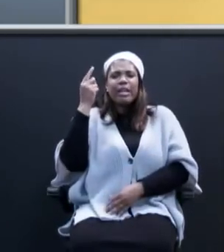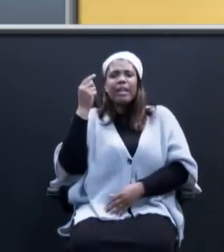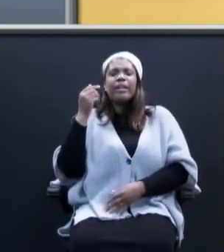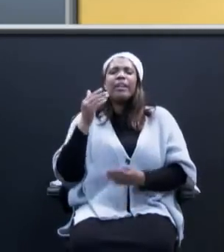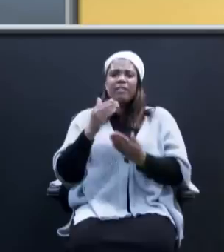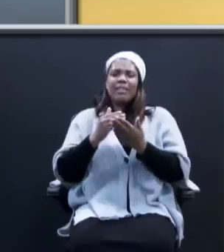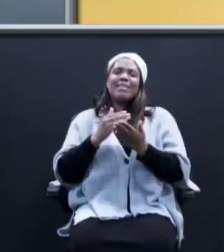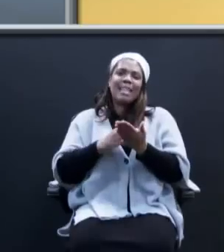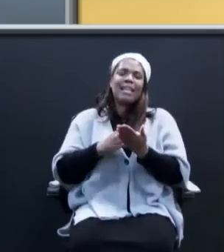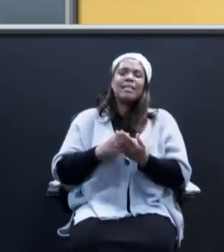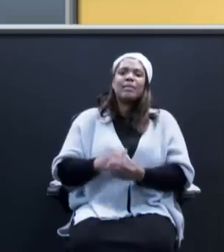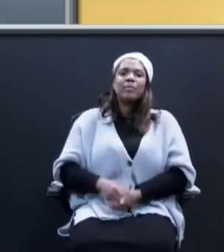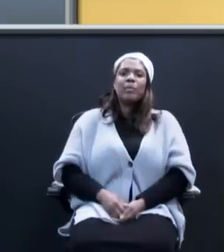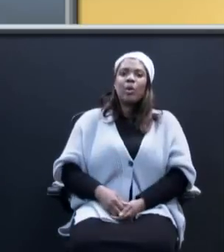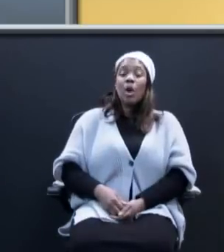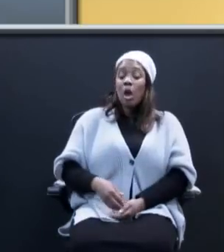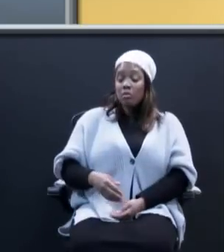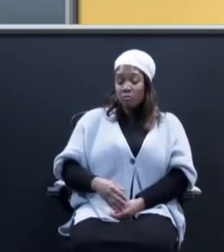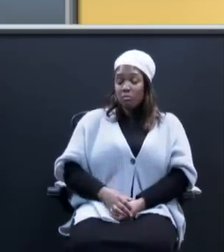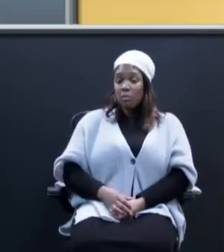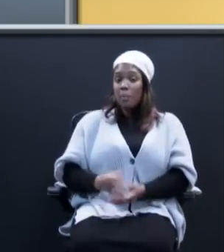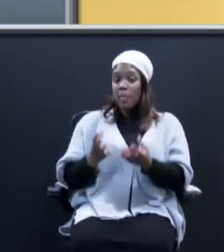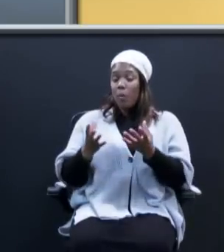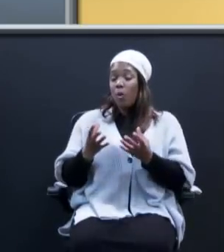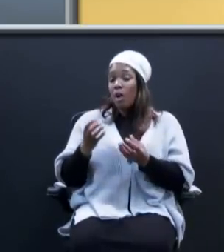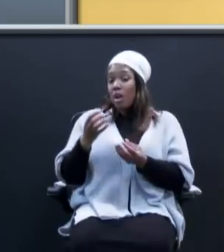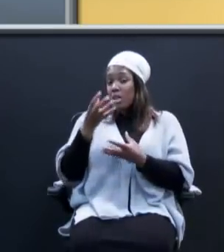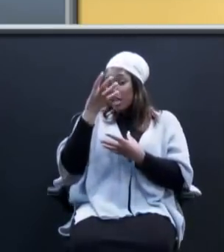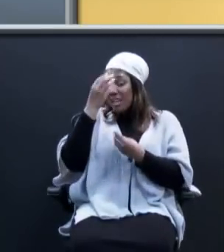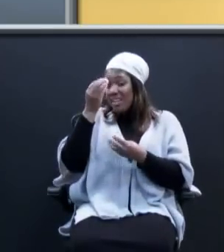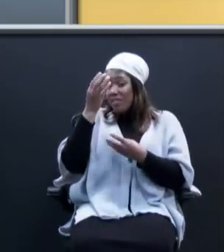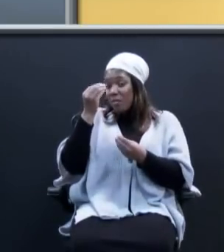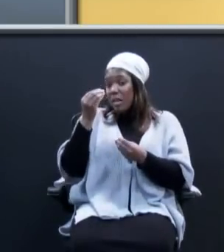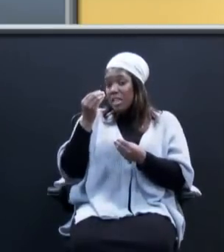Because you look at it from every side.